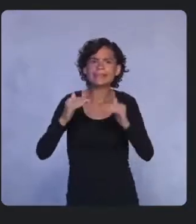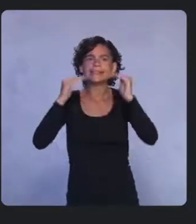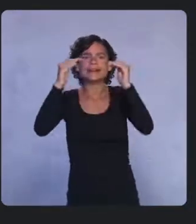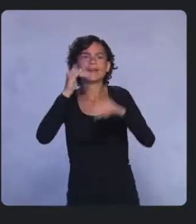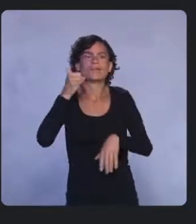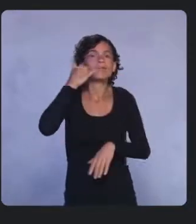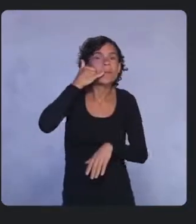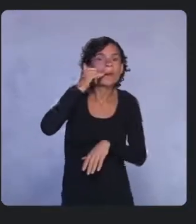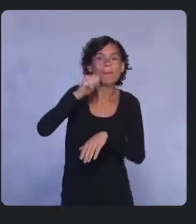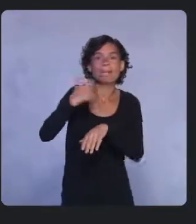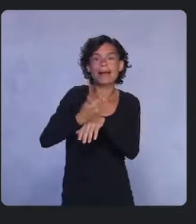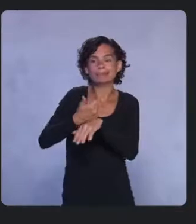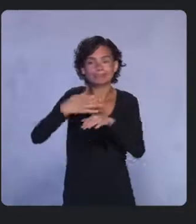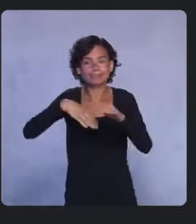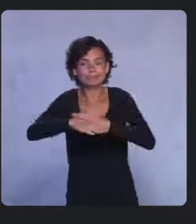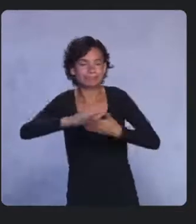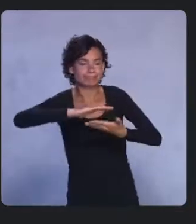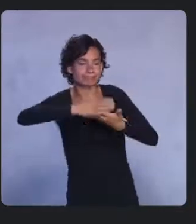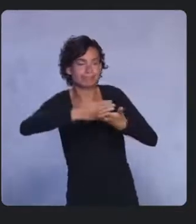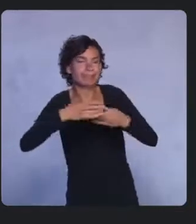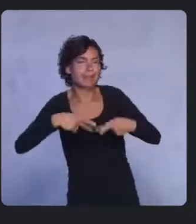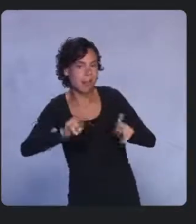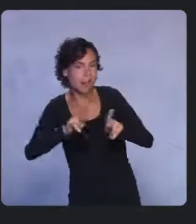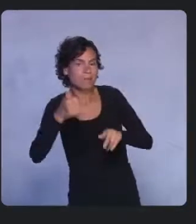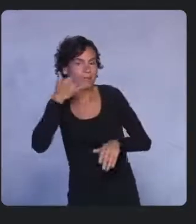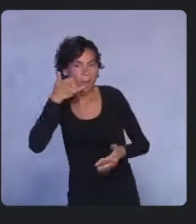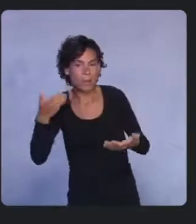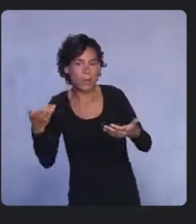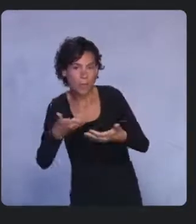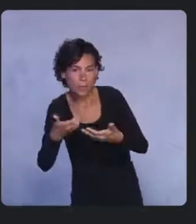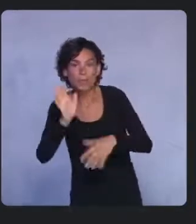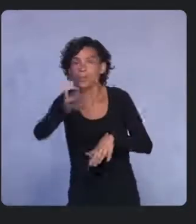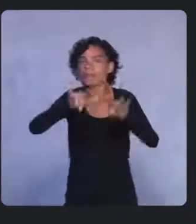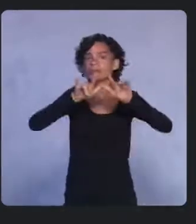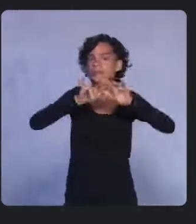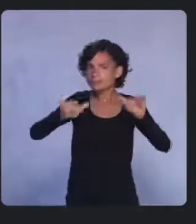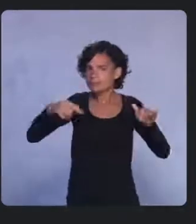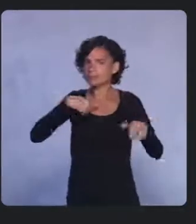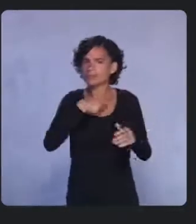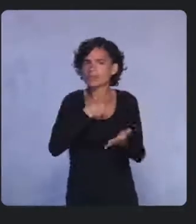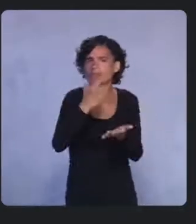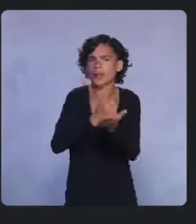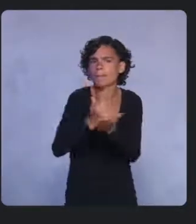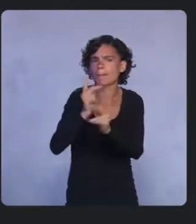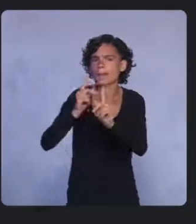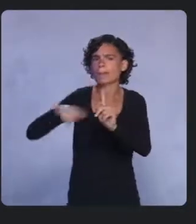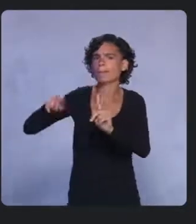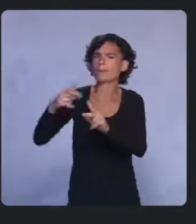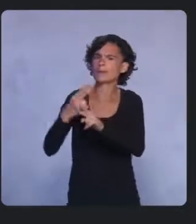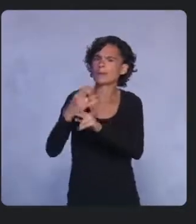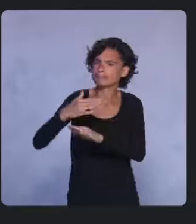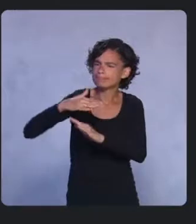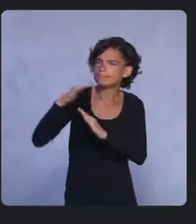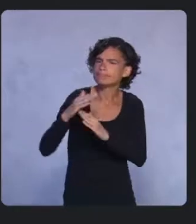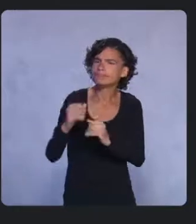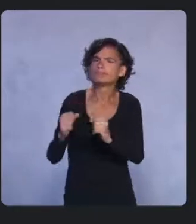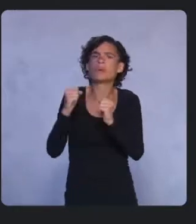authentication. And in the meantime, we're focused on helping everyone use strong, unique passwords for every